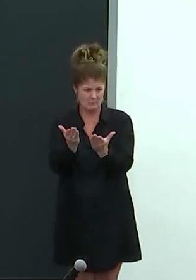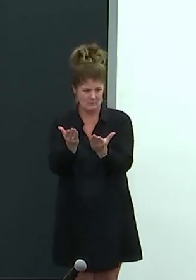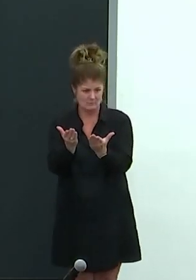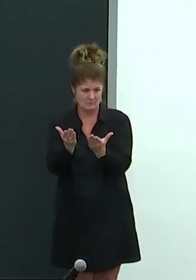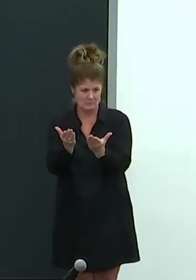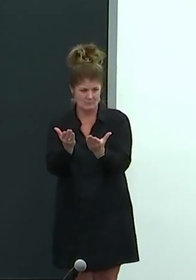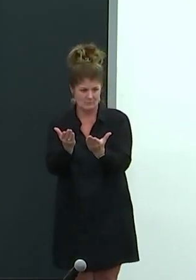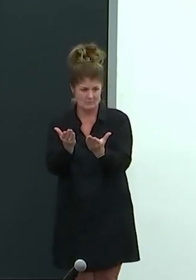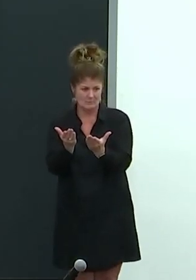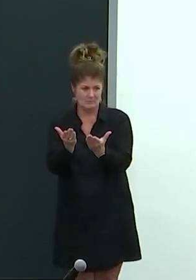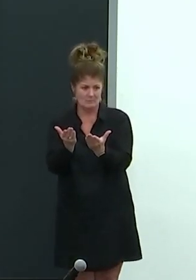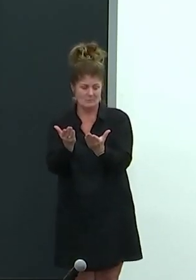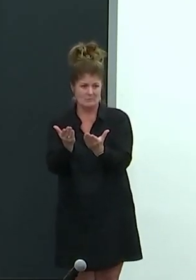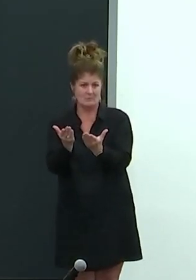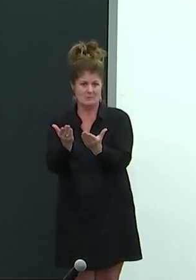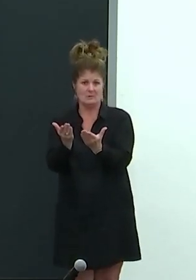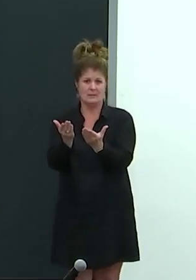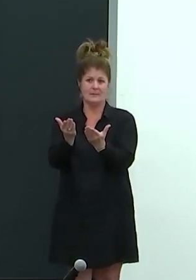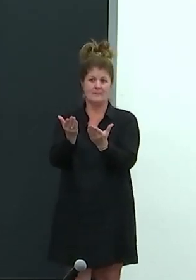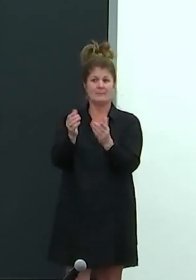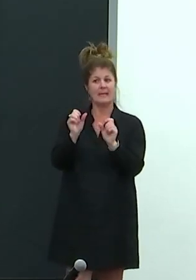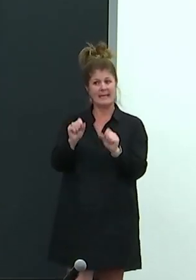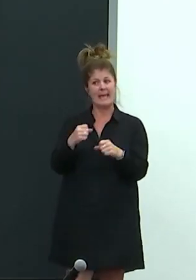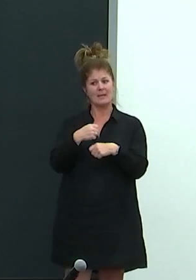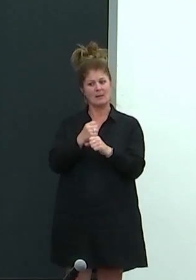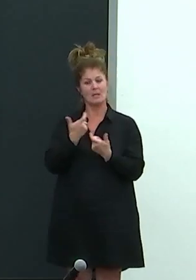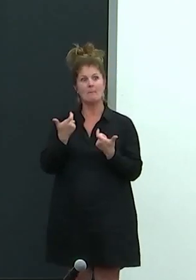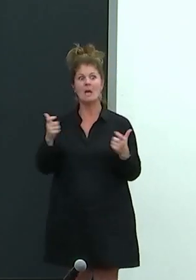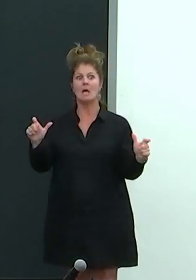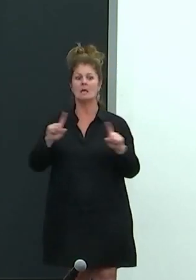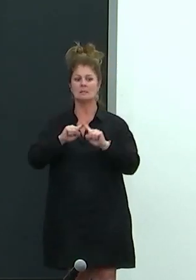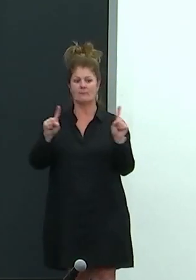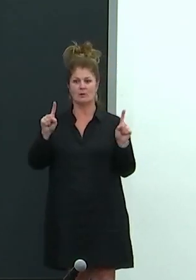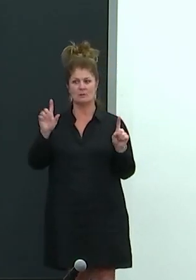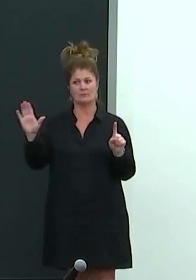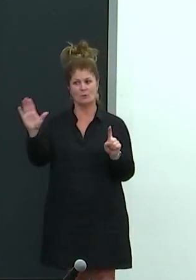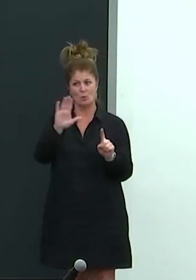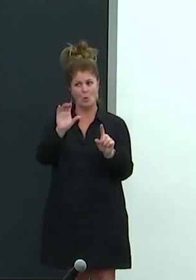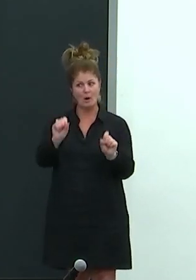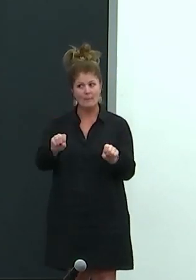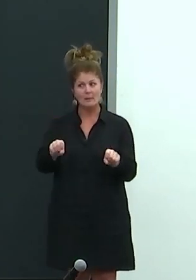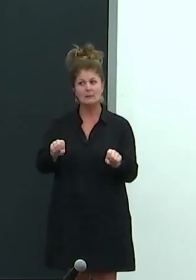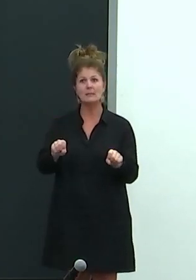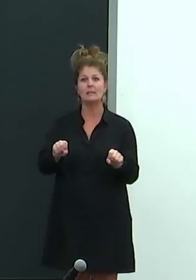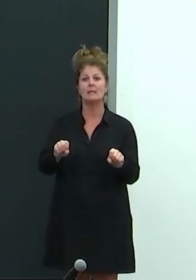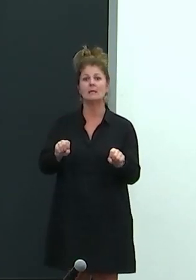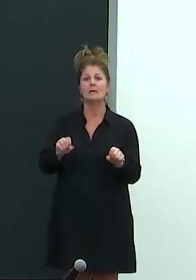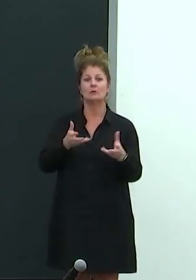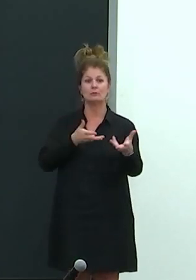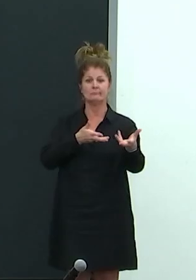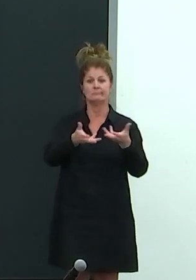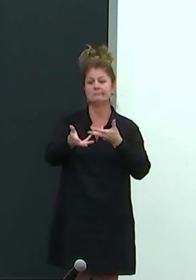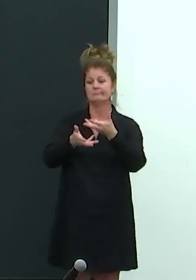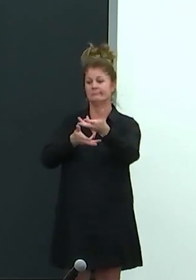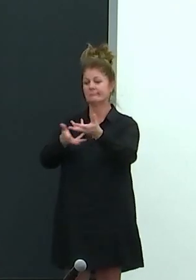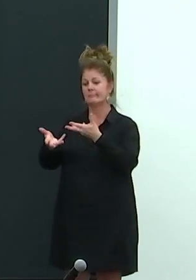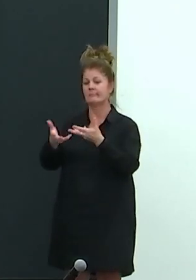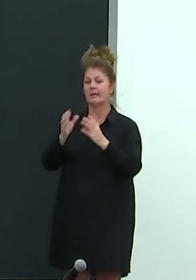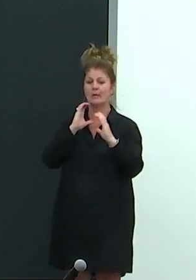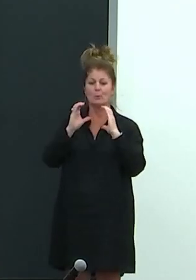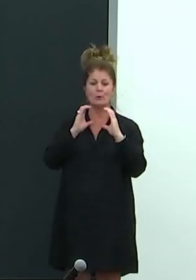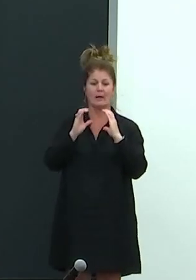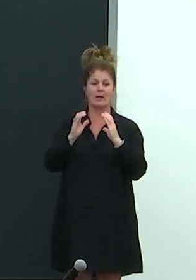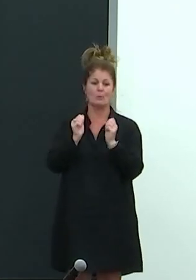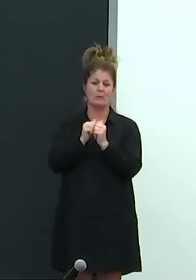provide that can make a world of difference in your ability to interact and communicate in the